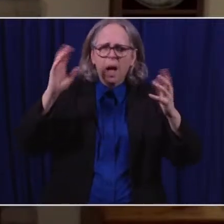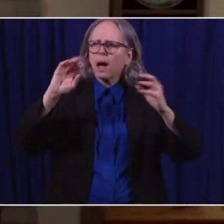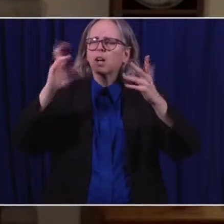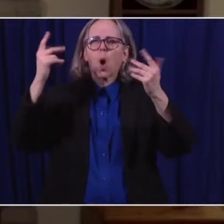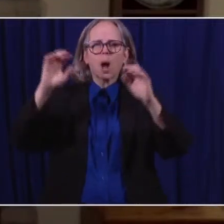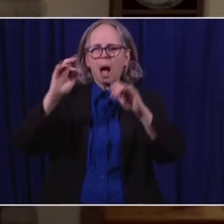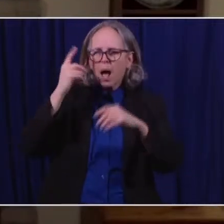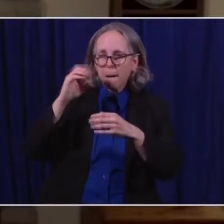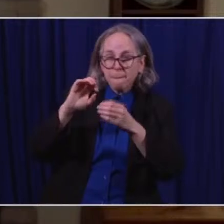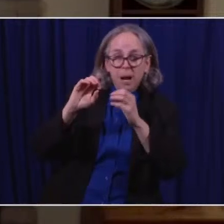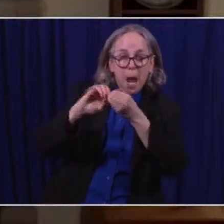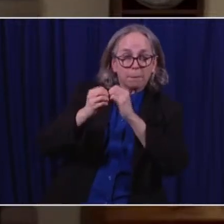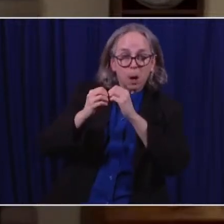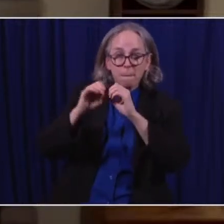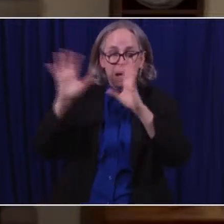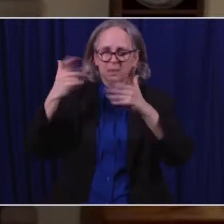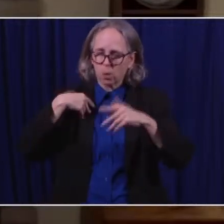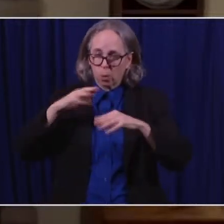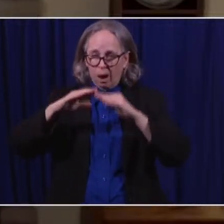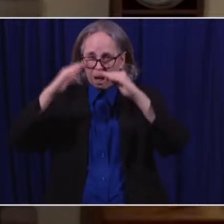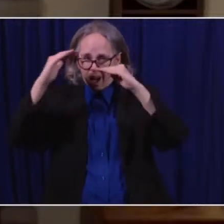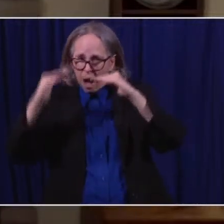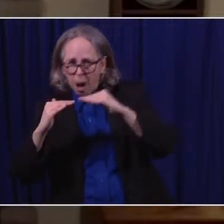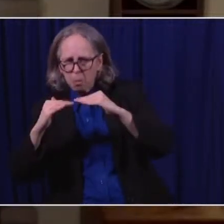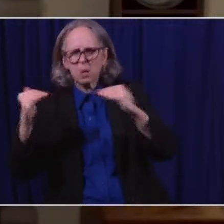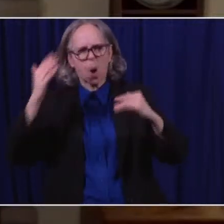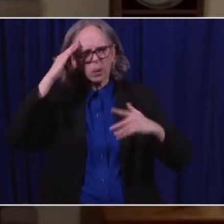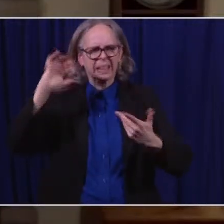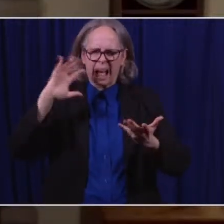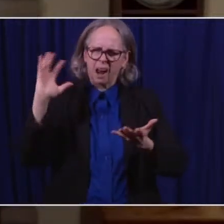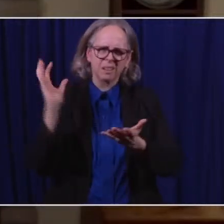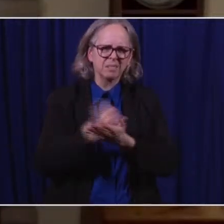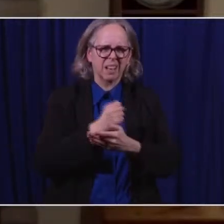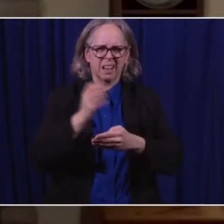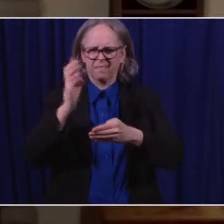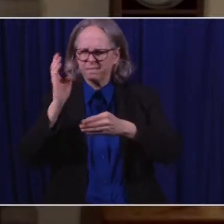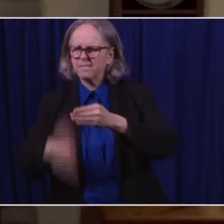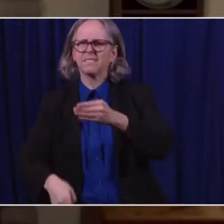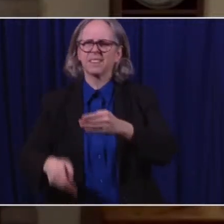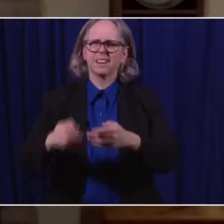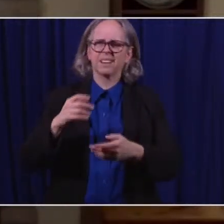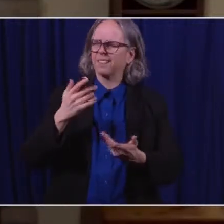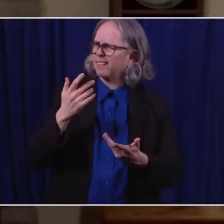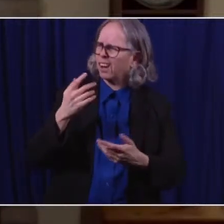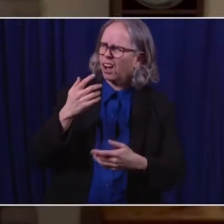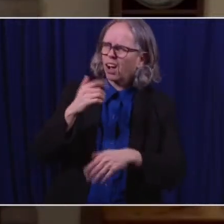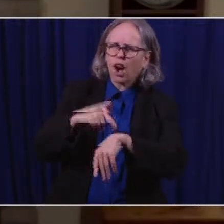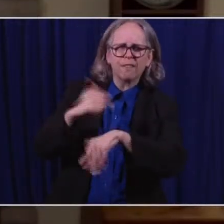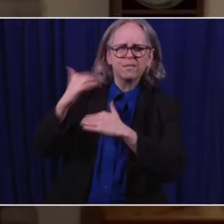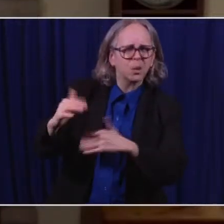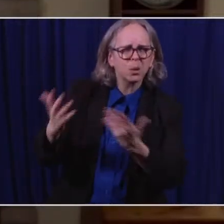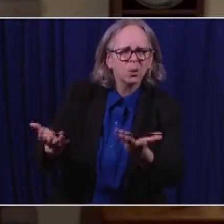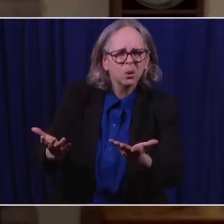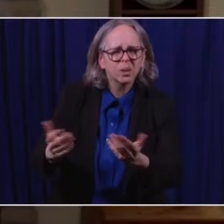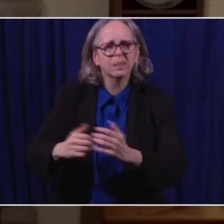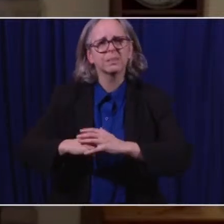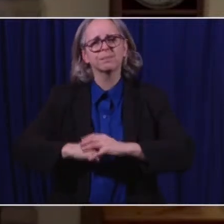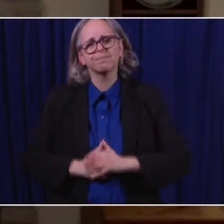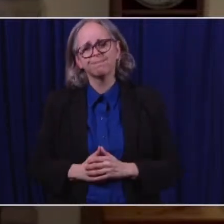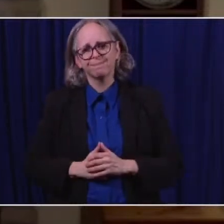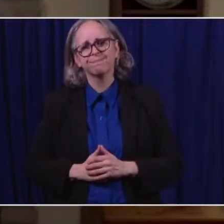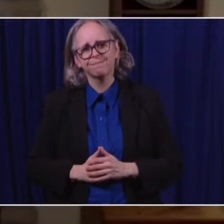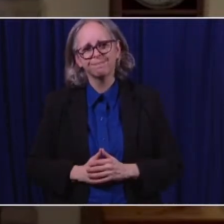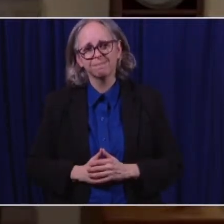we will be able to take a curfew off in the state of Ohio. And so we're going to do that today.